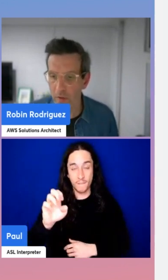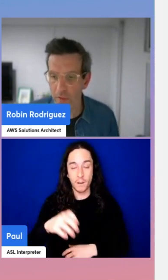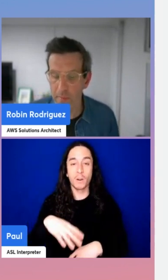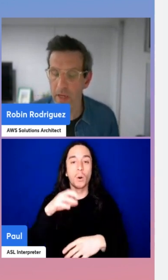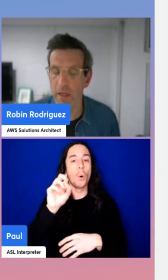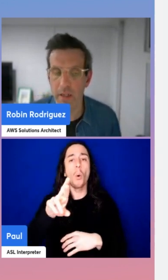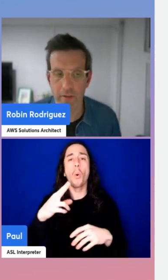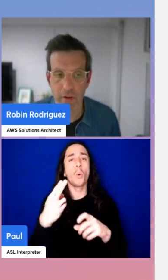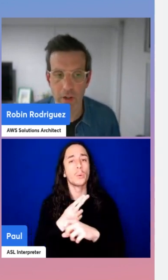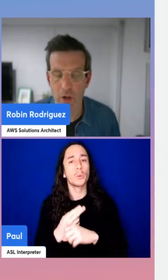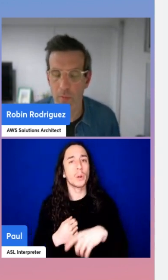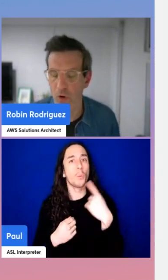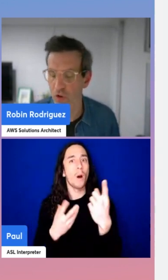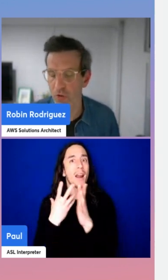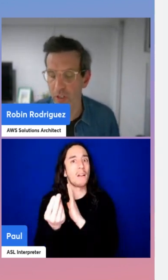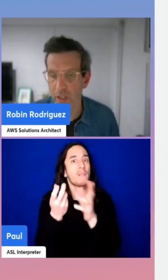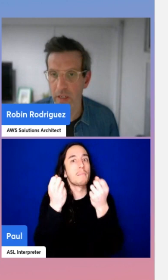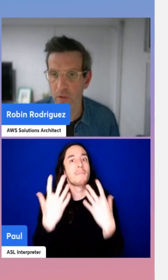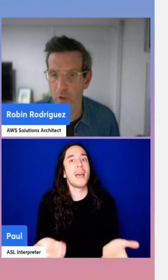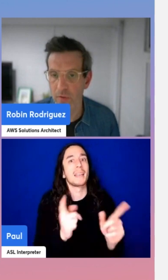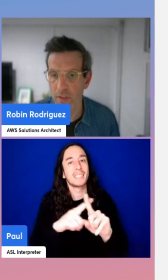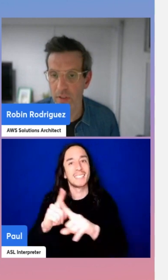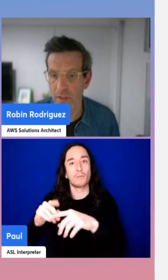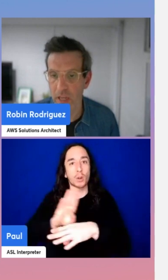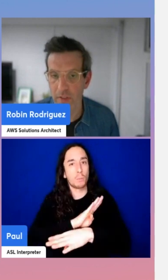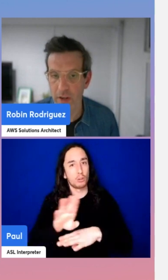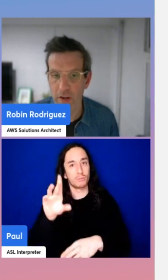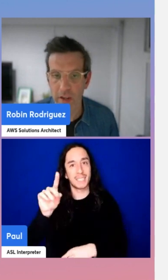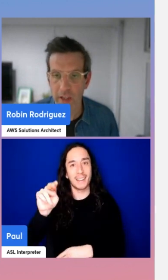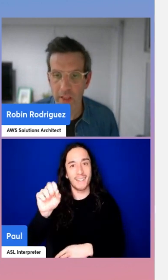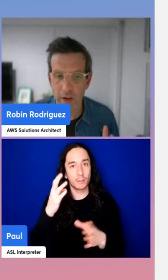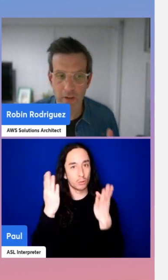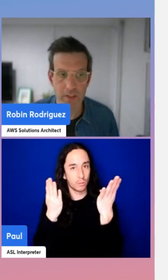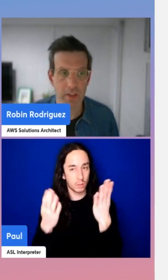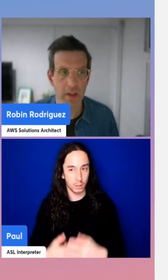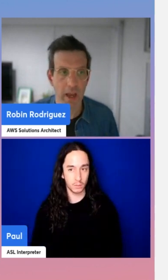one of the many different commercial DNS services out there.